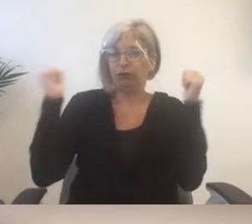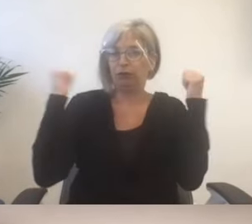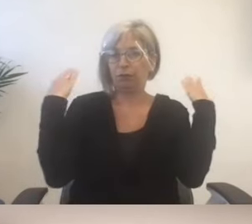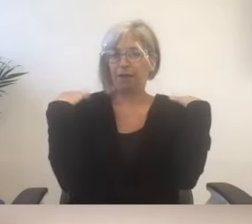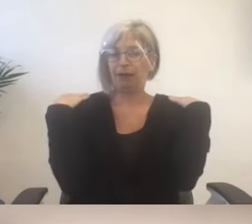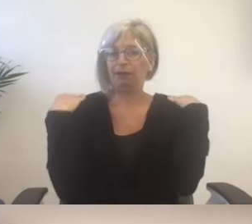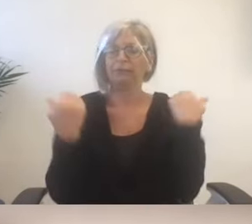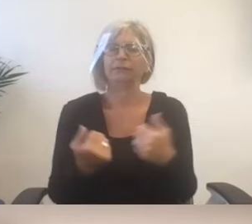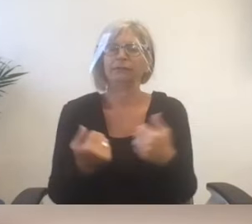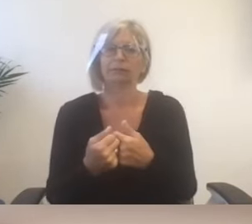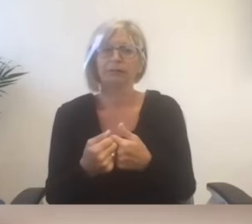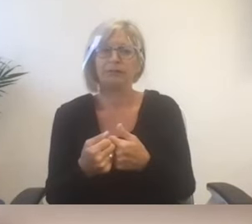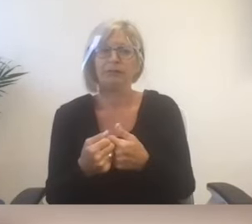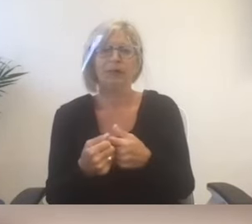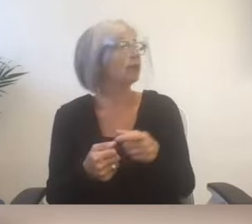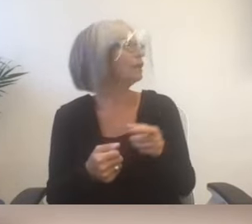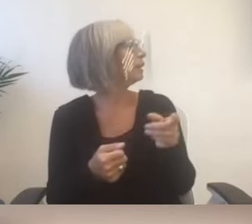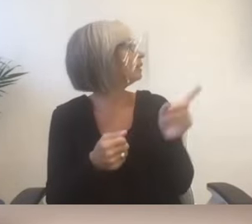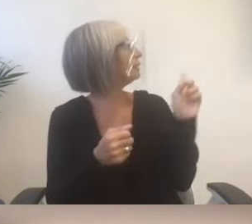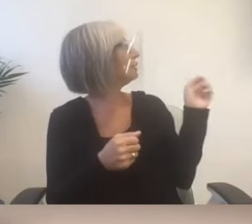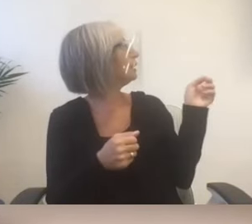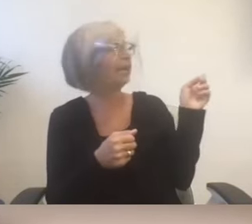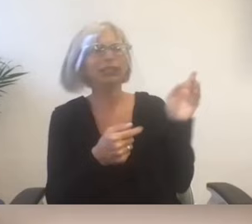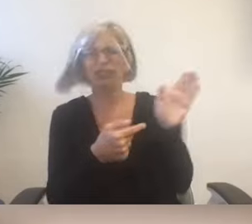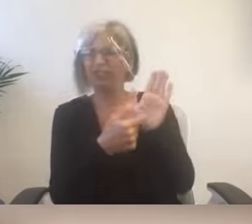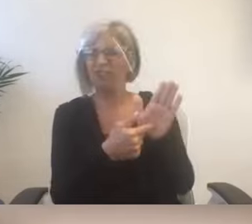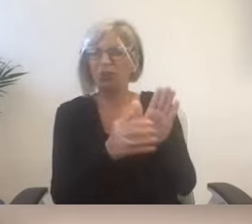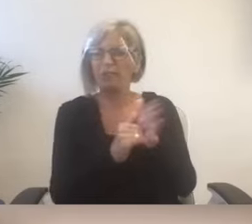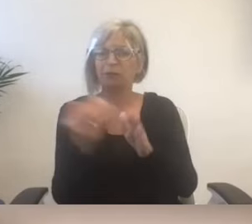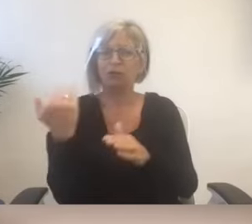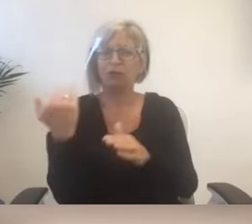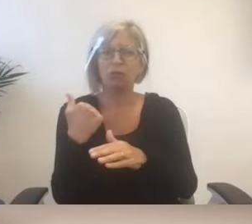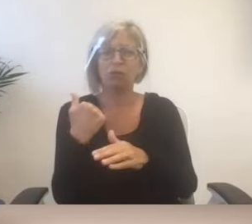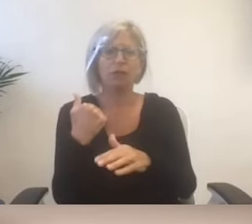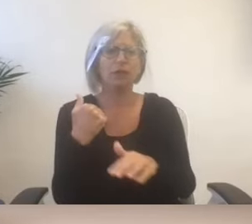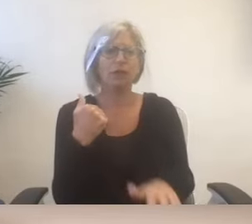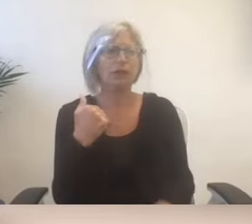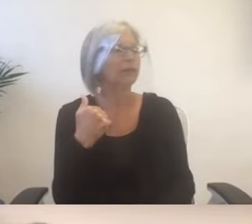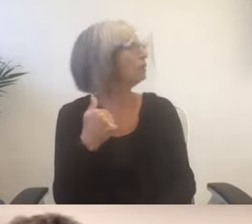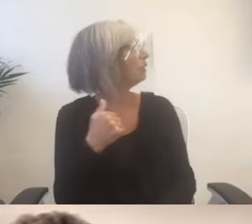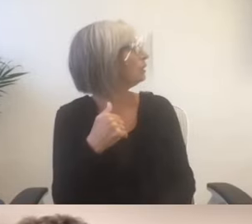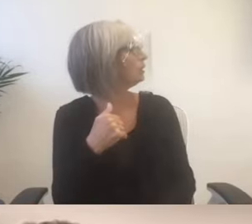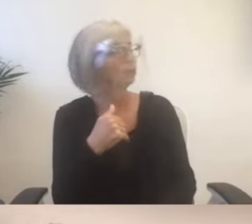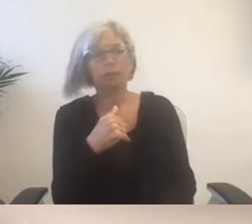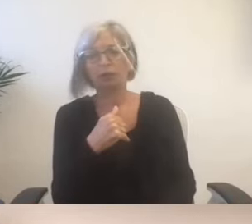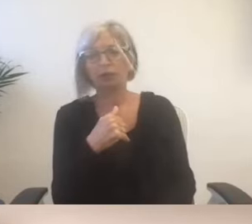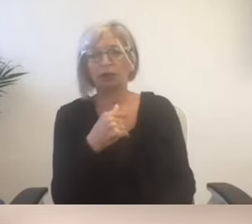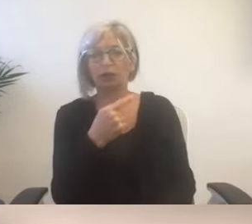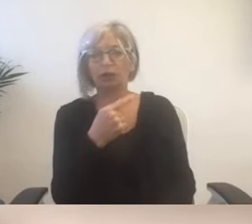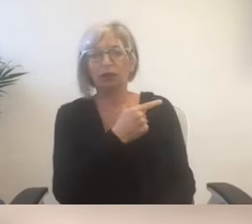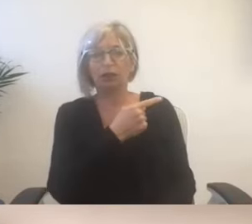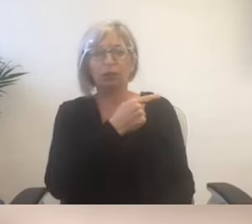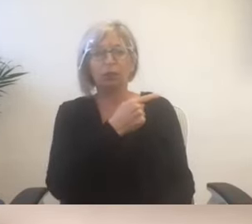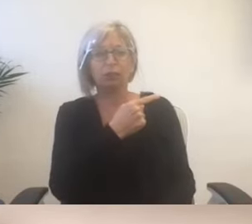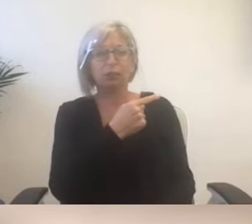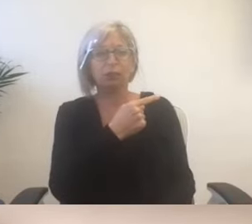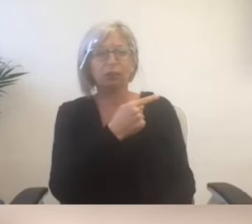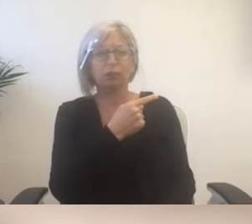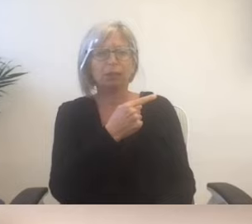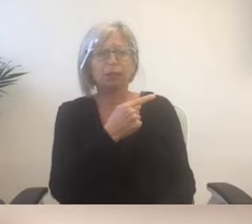So as I just said, I should have went to this one when I was talking about it, is the front end was your form input, and pretty much the